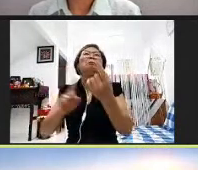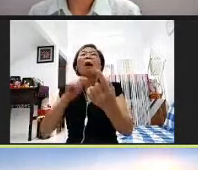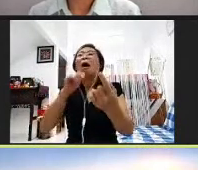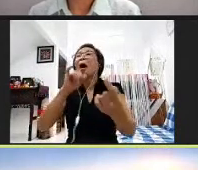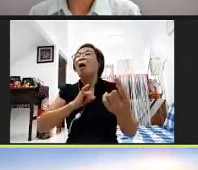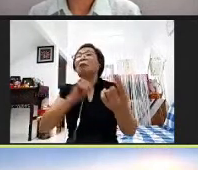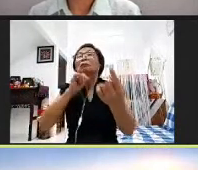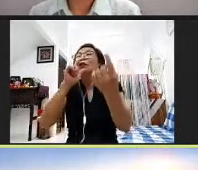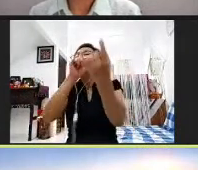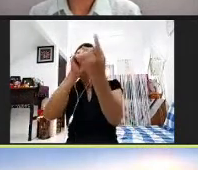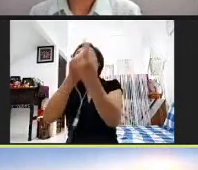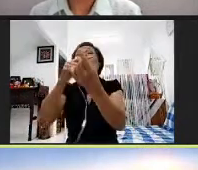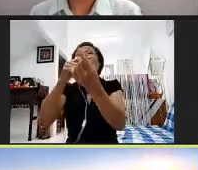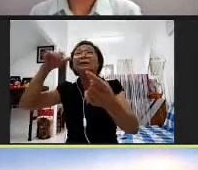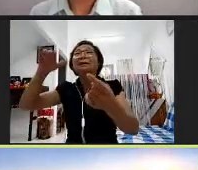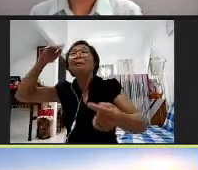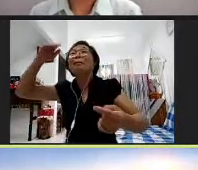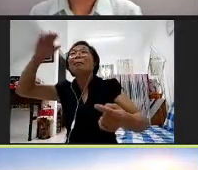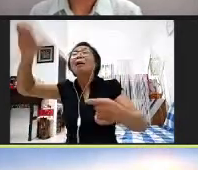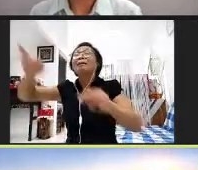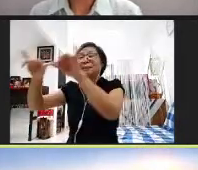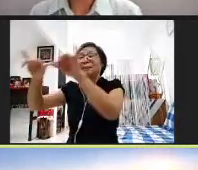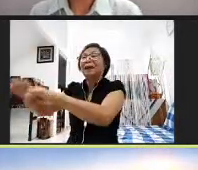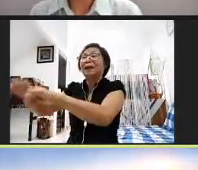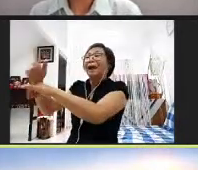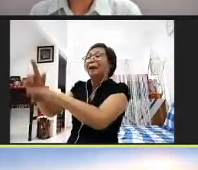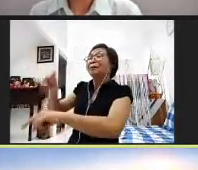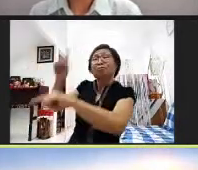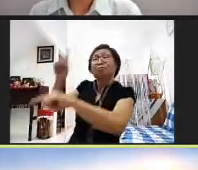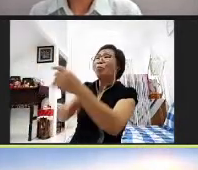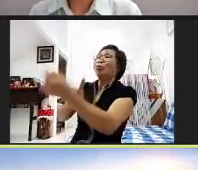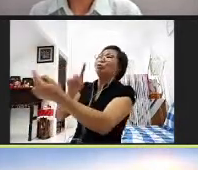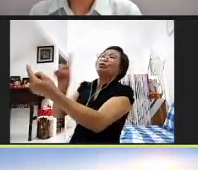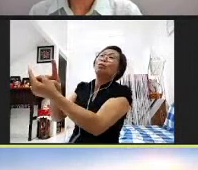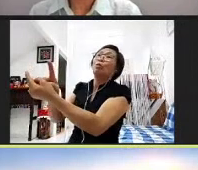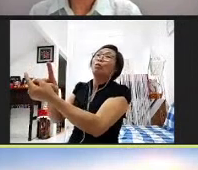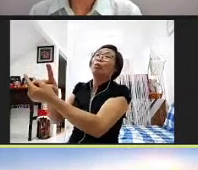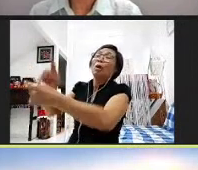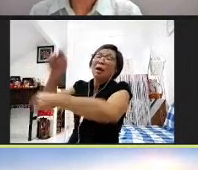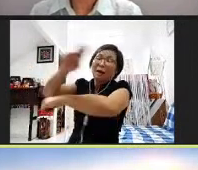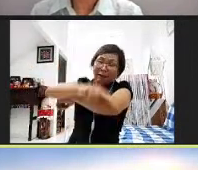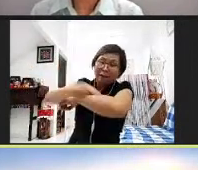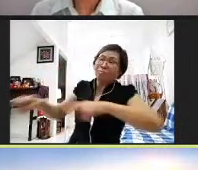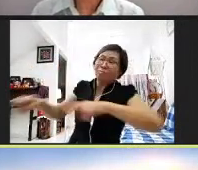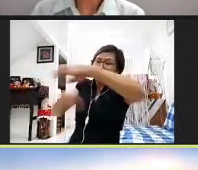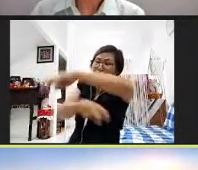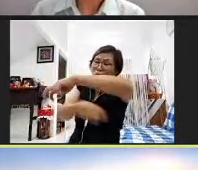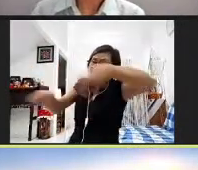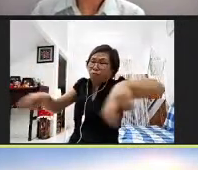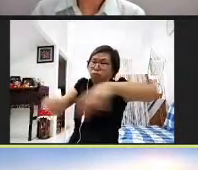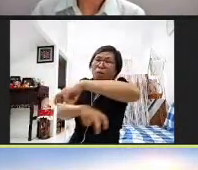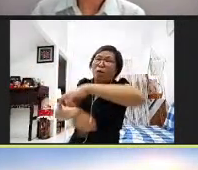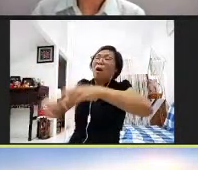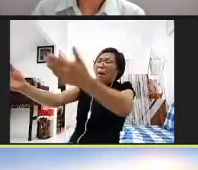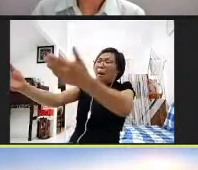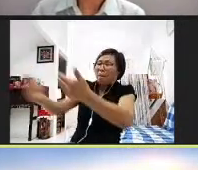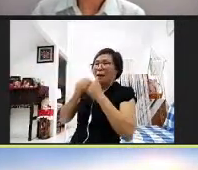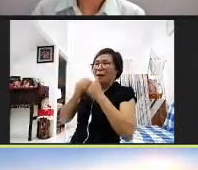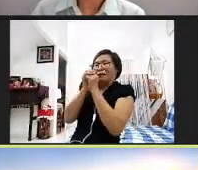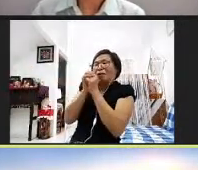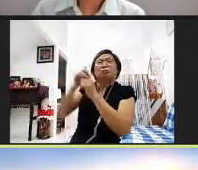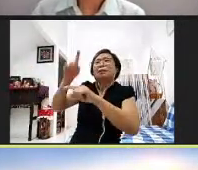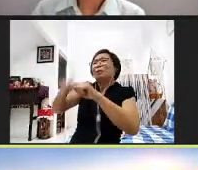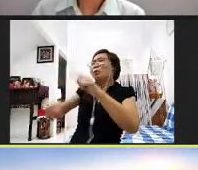brother for so long. They live in KL. They cannot cross the state. They can't even come back during Chinese New Year.